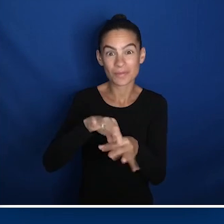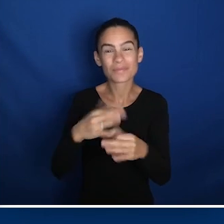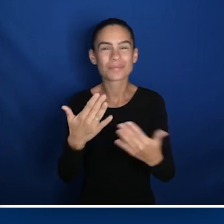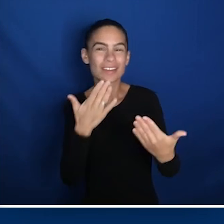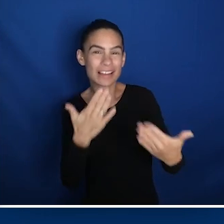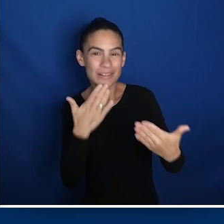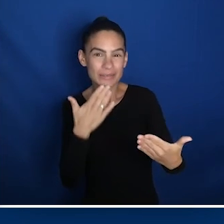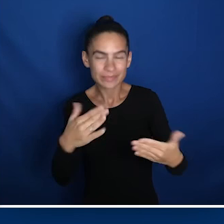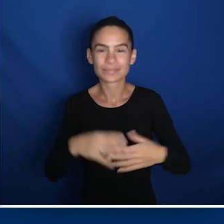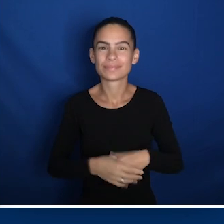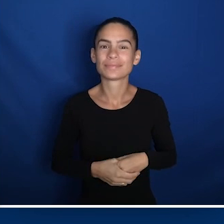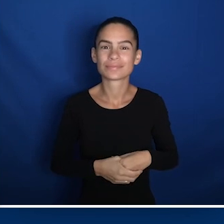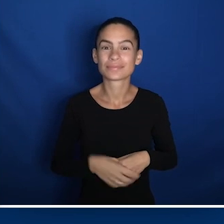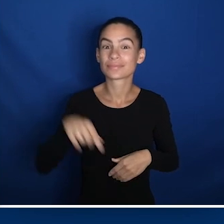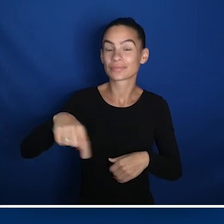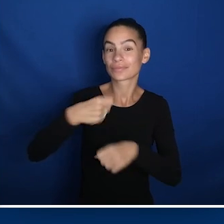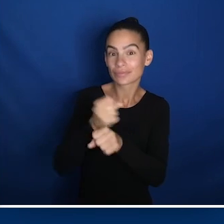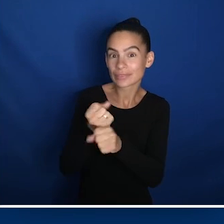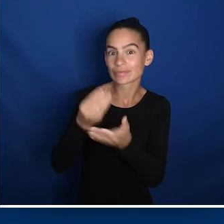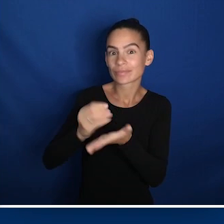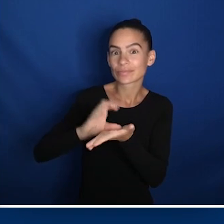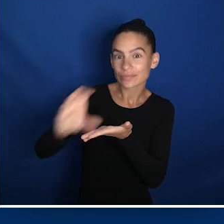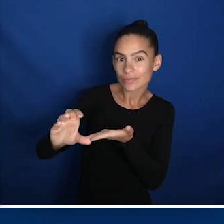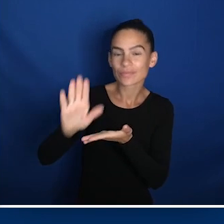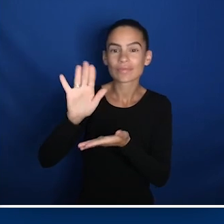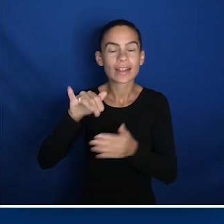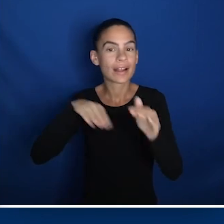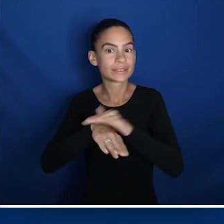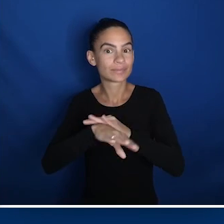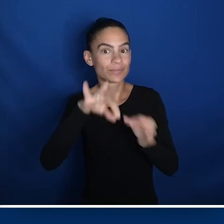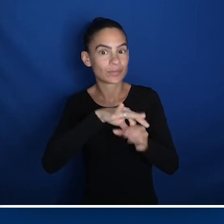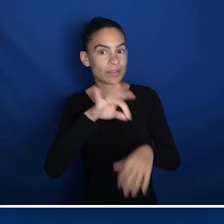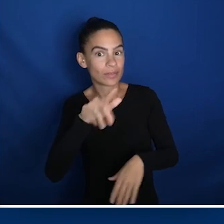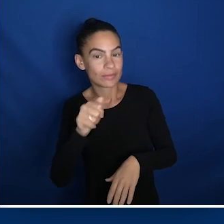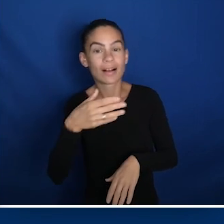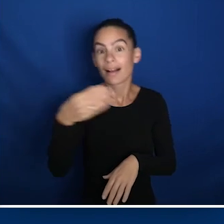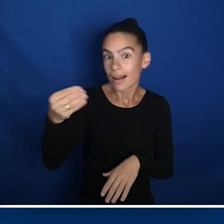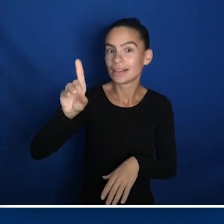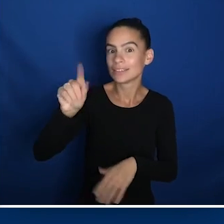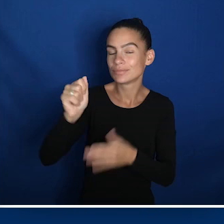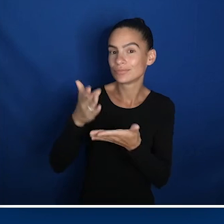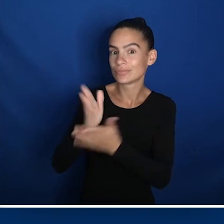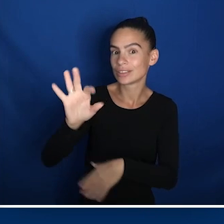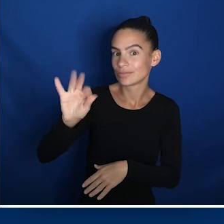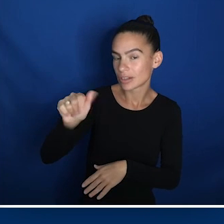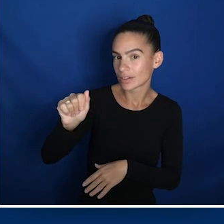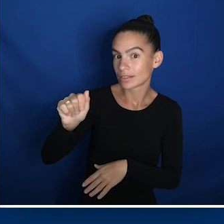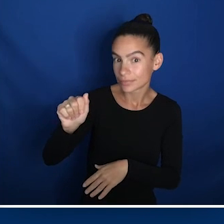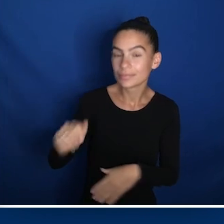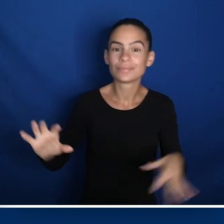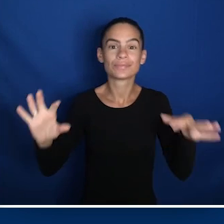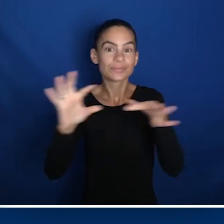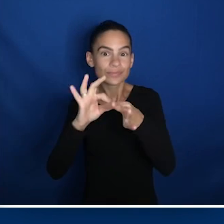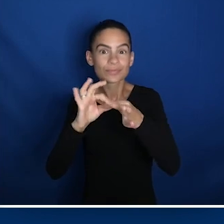elections. Thank you. These materials were produced and funded by Access the Vote Florida and Disability Rights